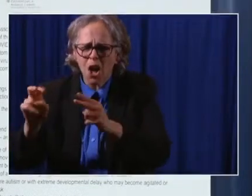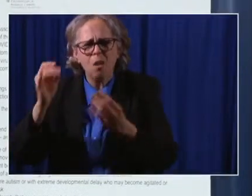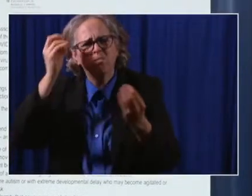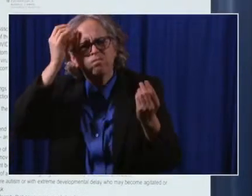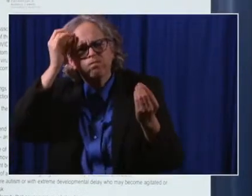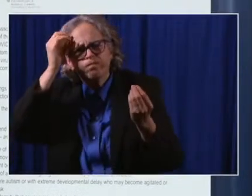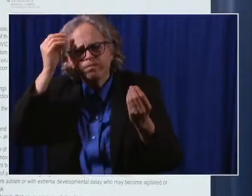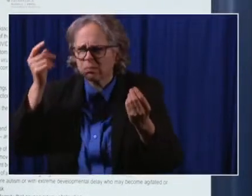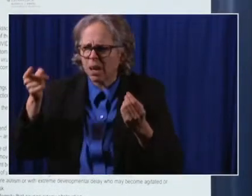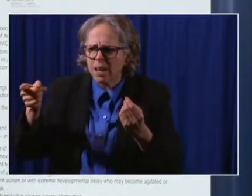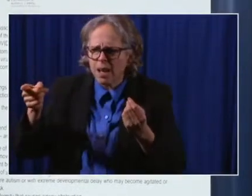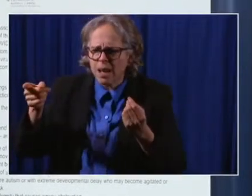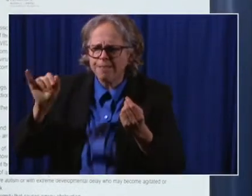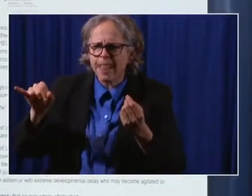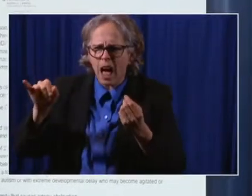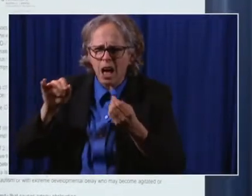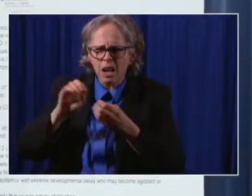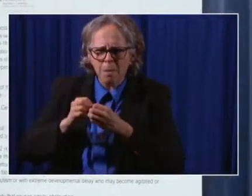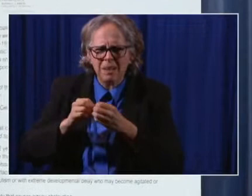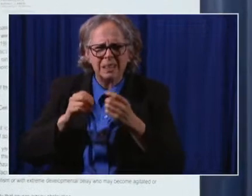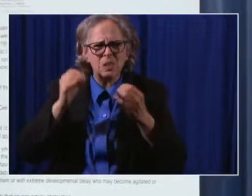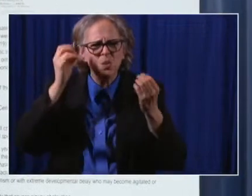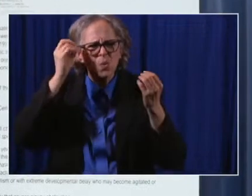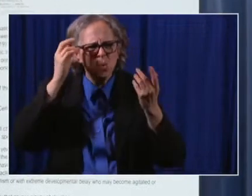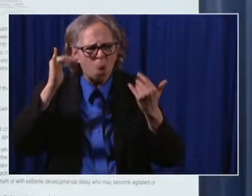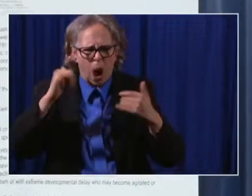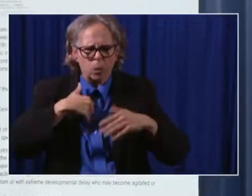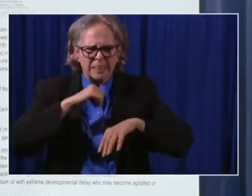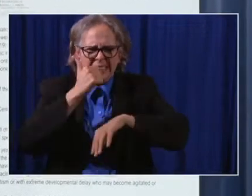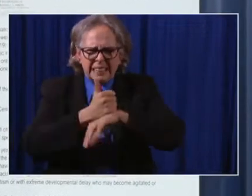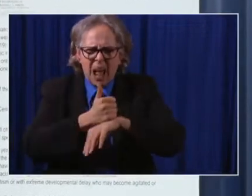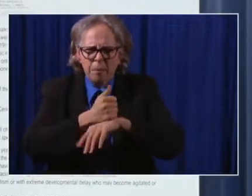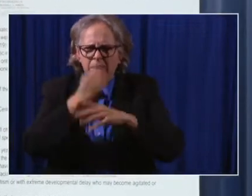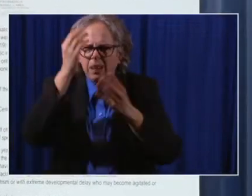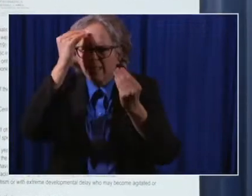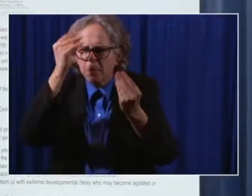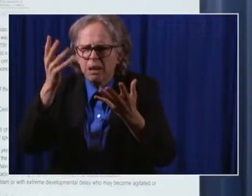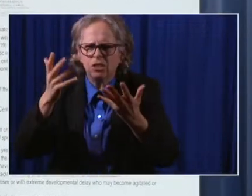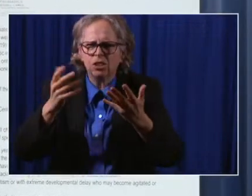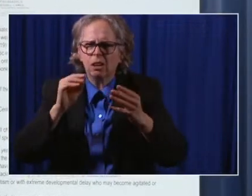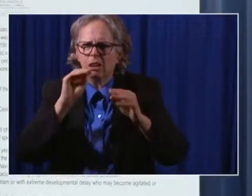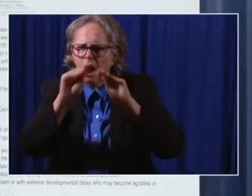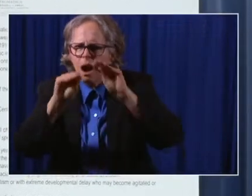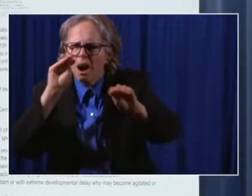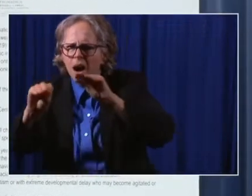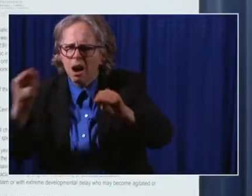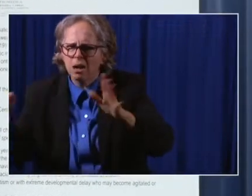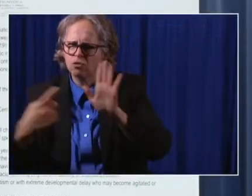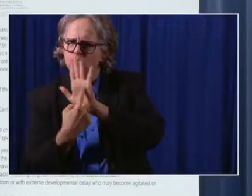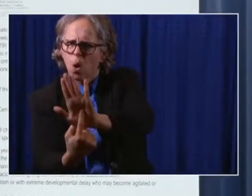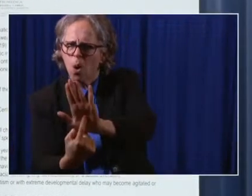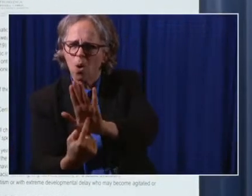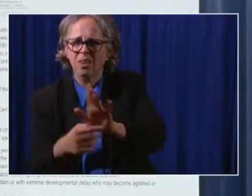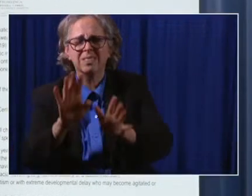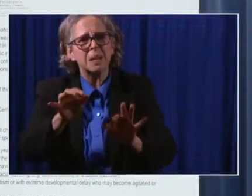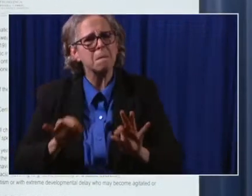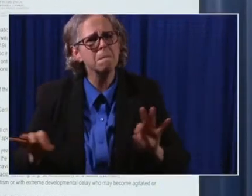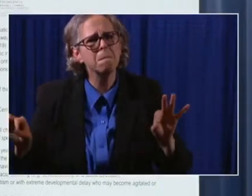is we all can impact the school situation. Our